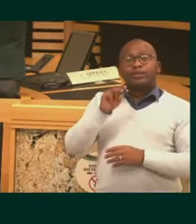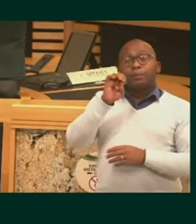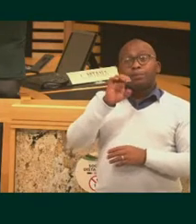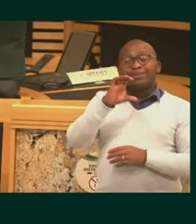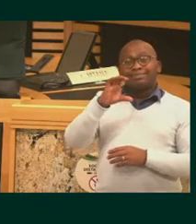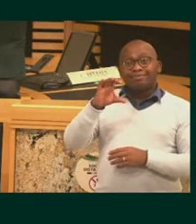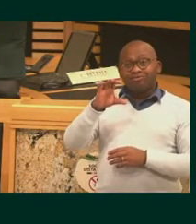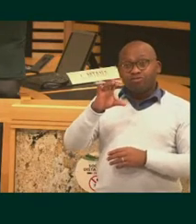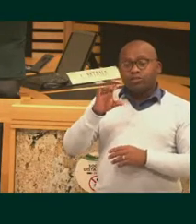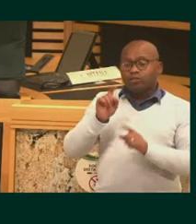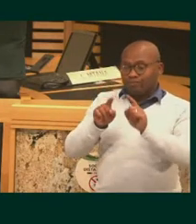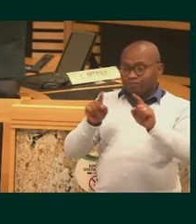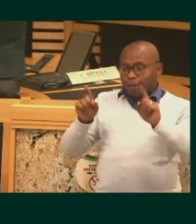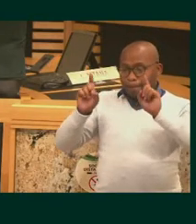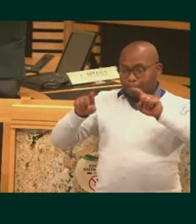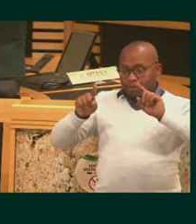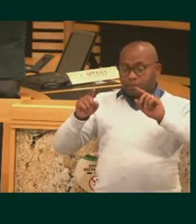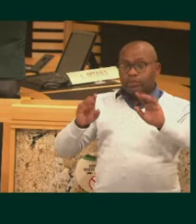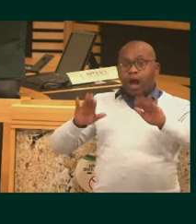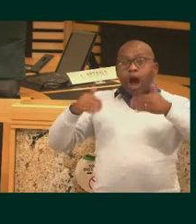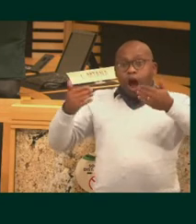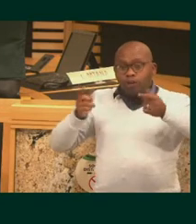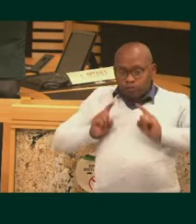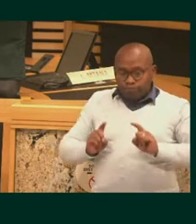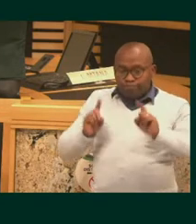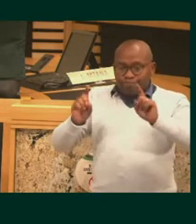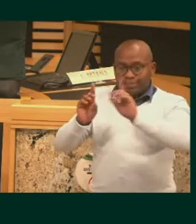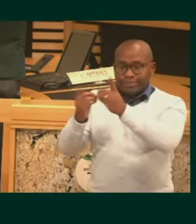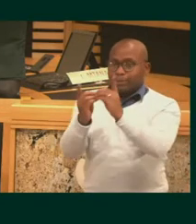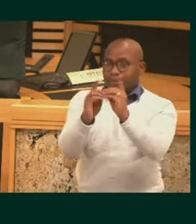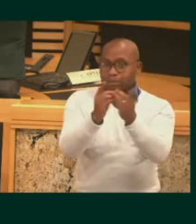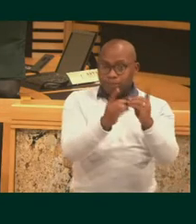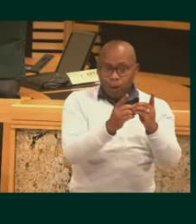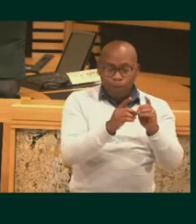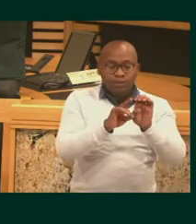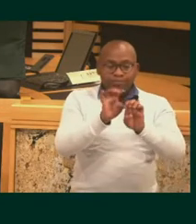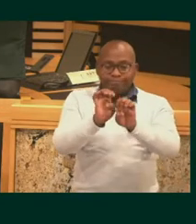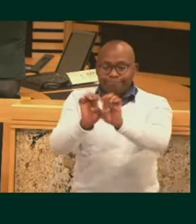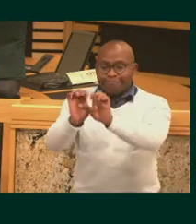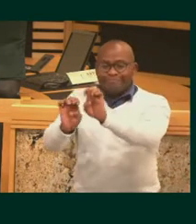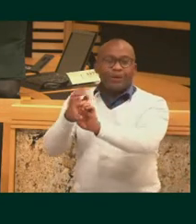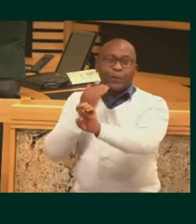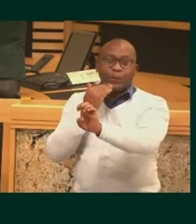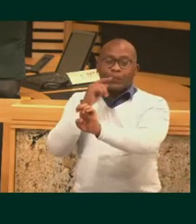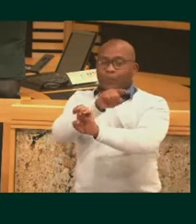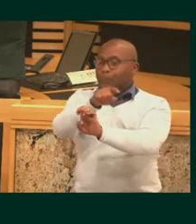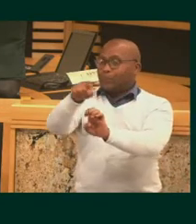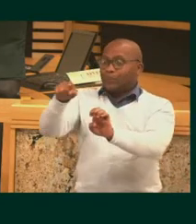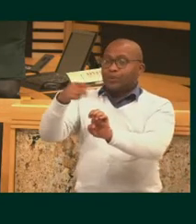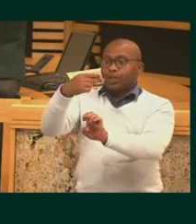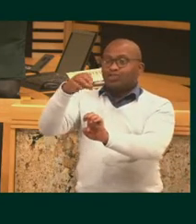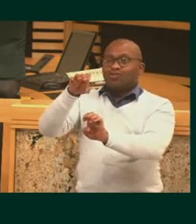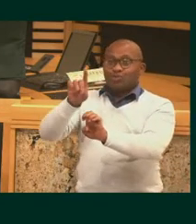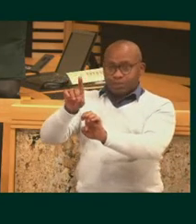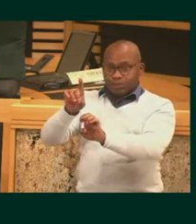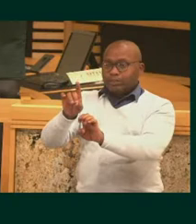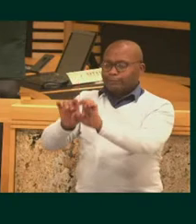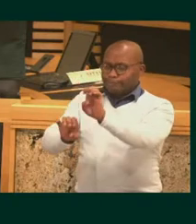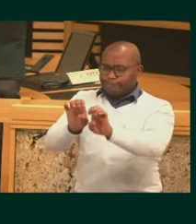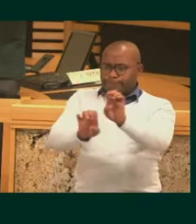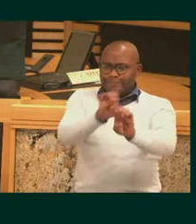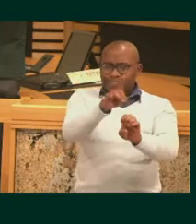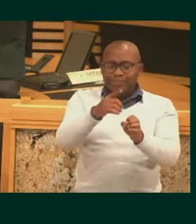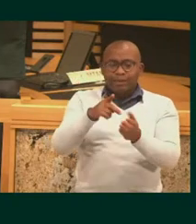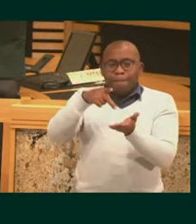hods the last assessments were conducted for 2223 Financial year the performance assessments are conducted every third